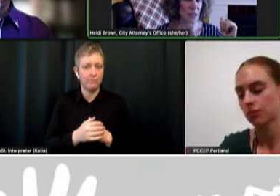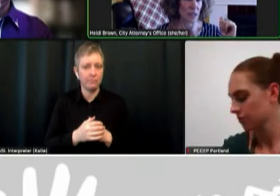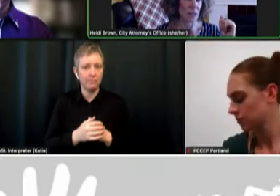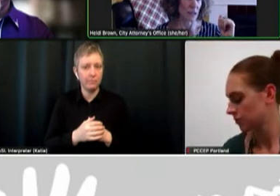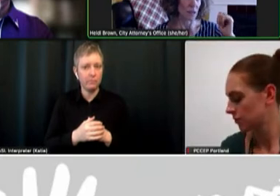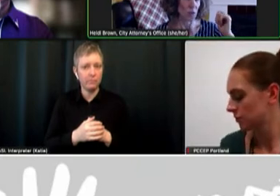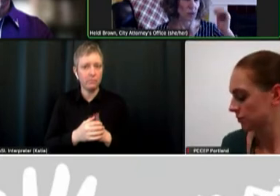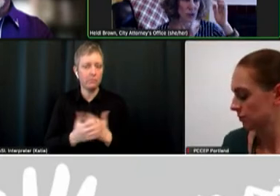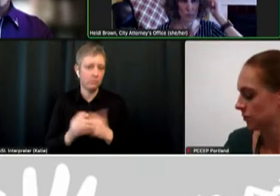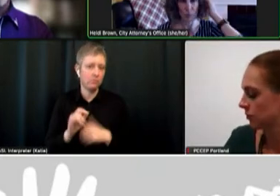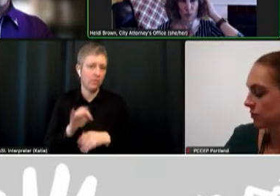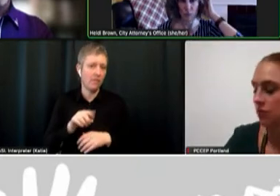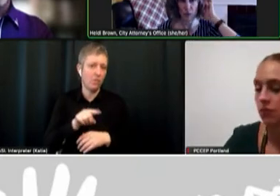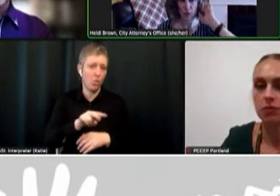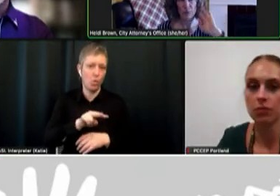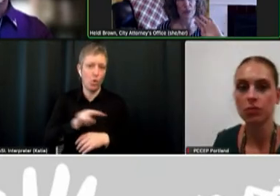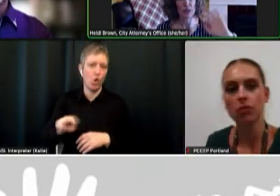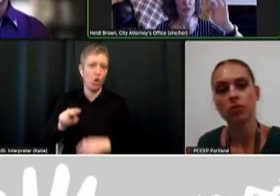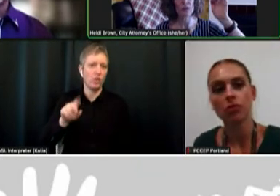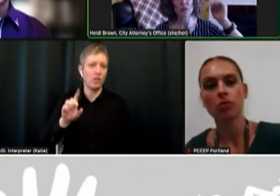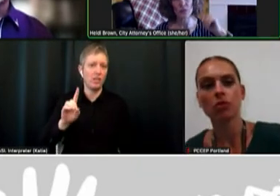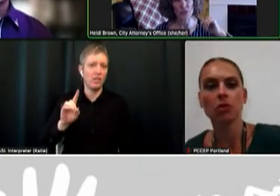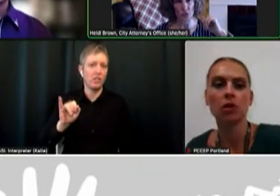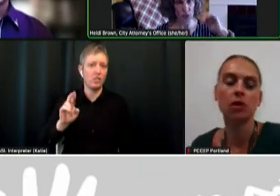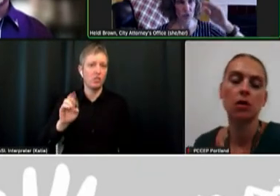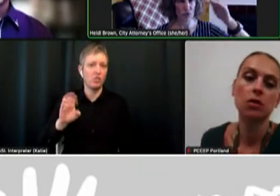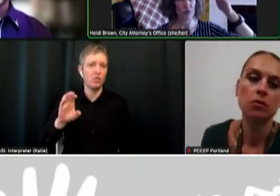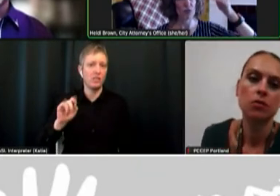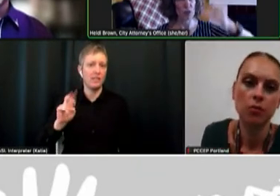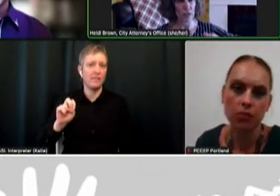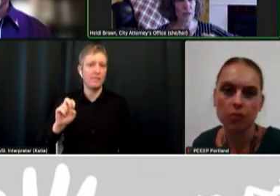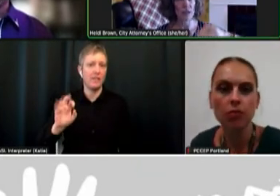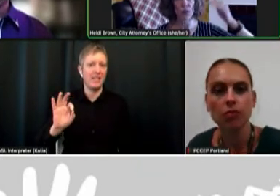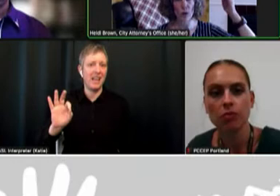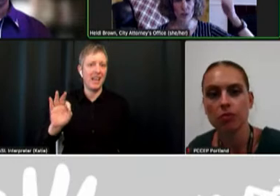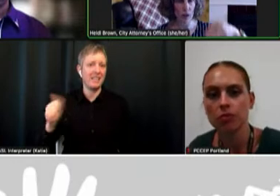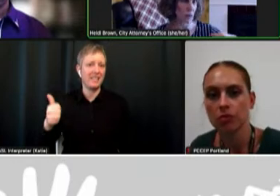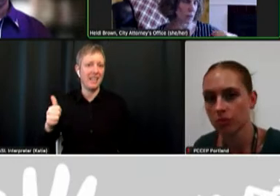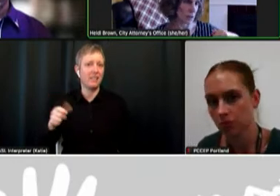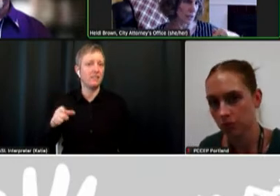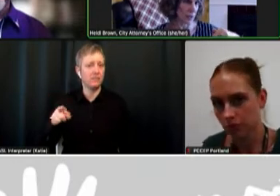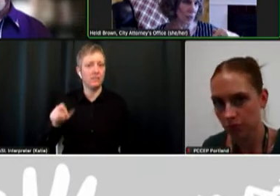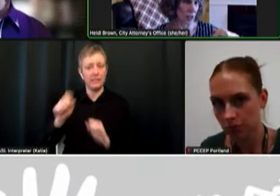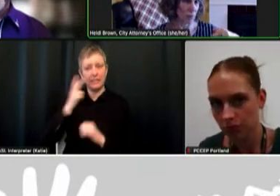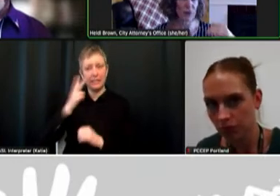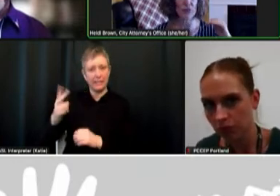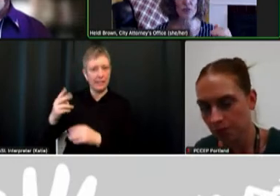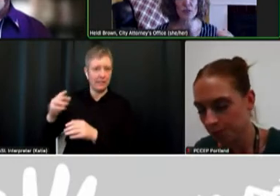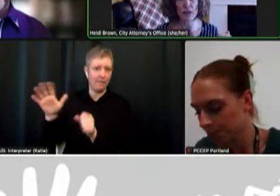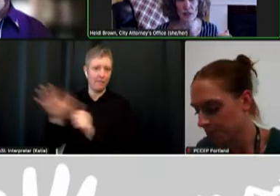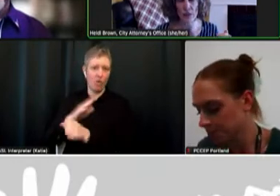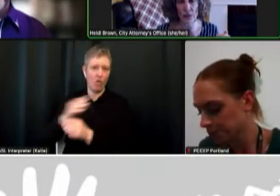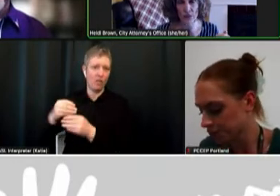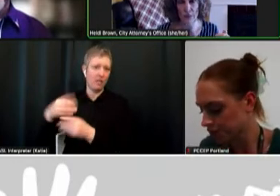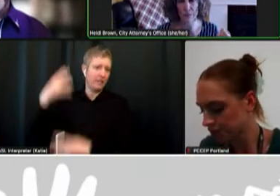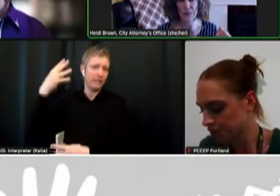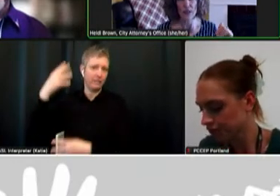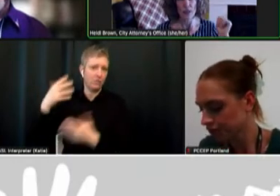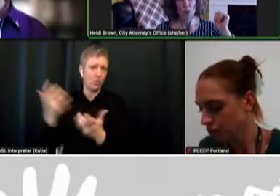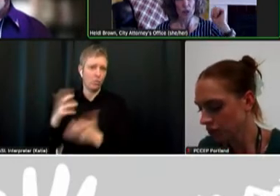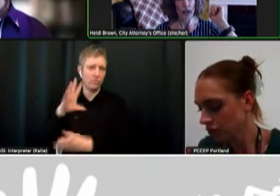910 on the PPB website, you'll see a full list of what all is encompassed in category